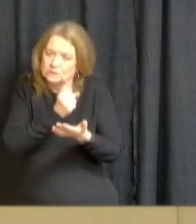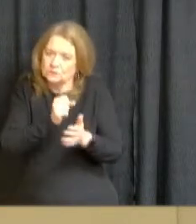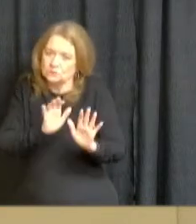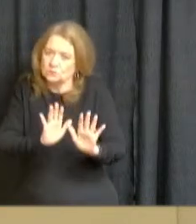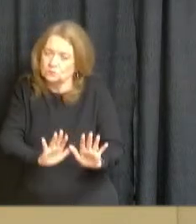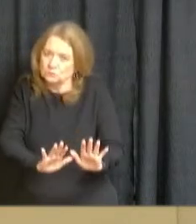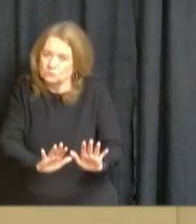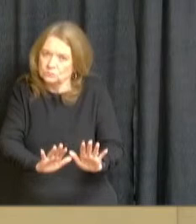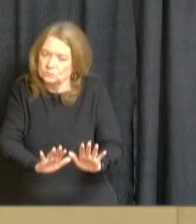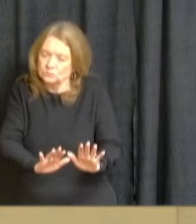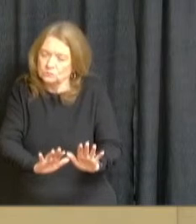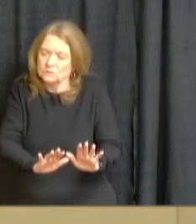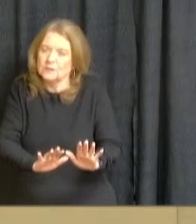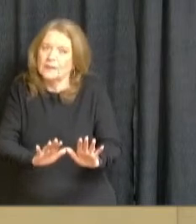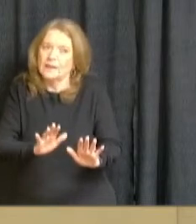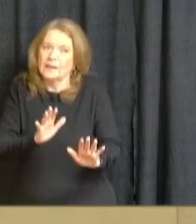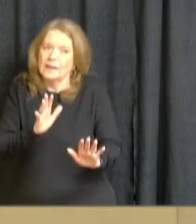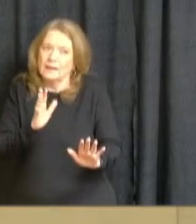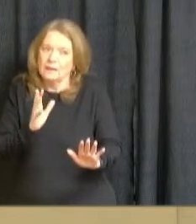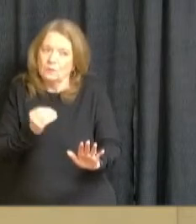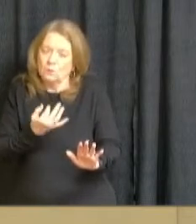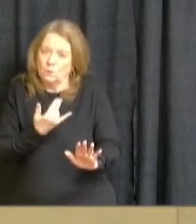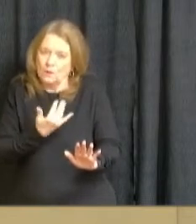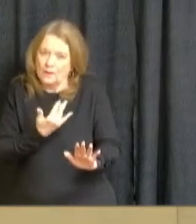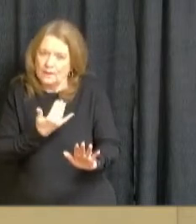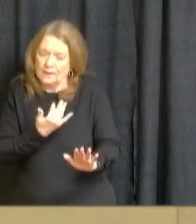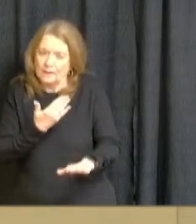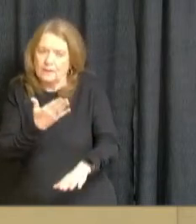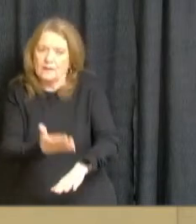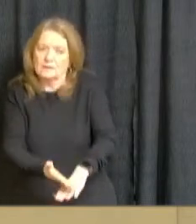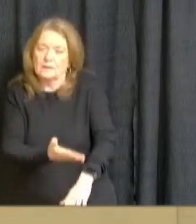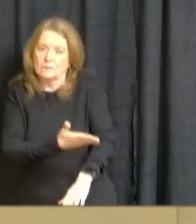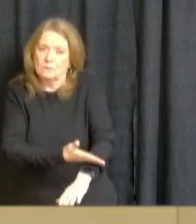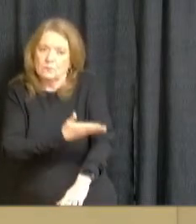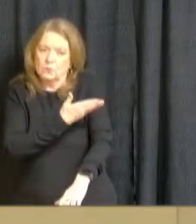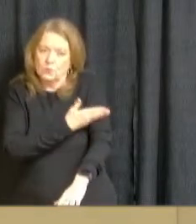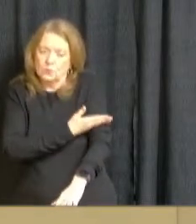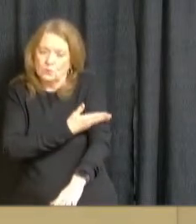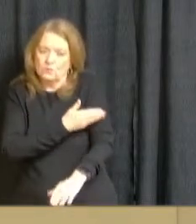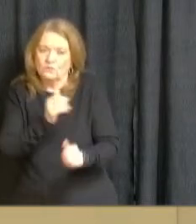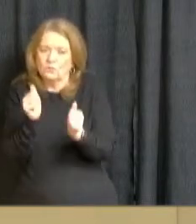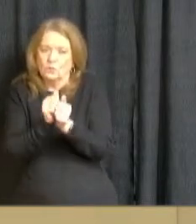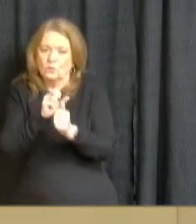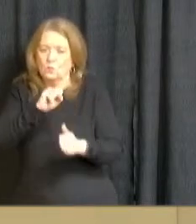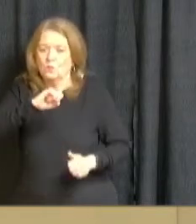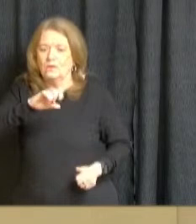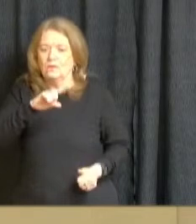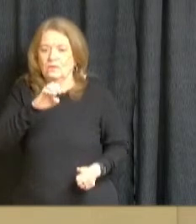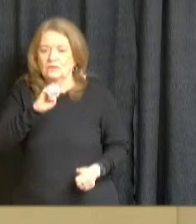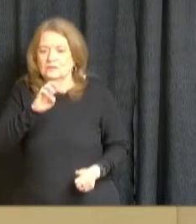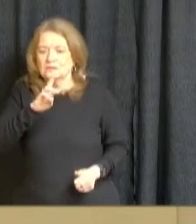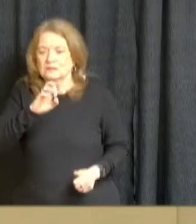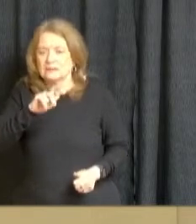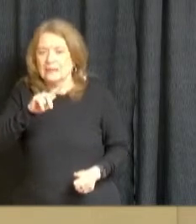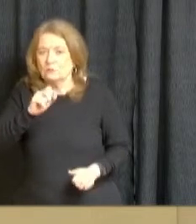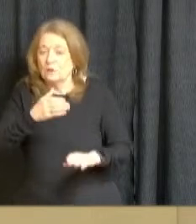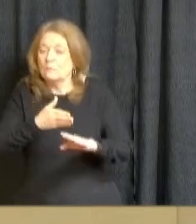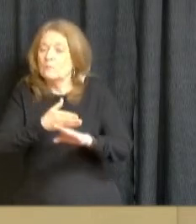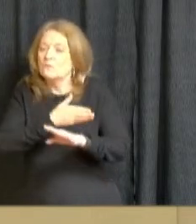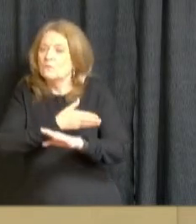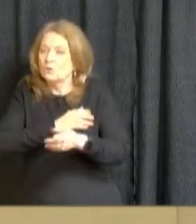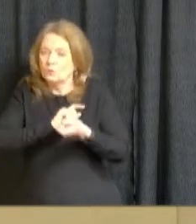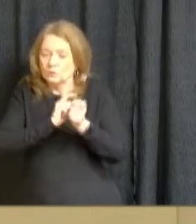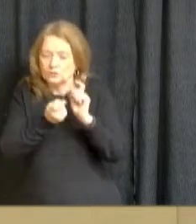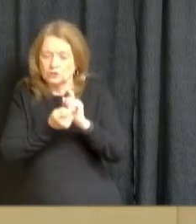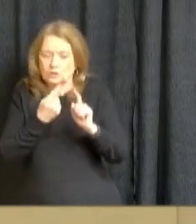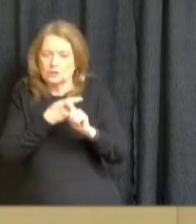brakes. Let's improve the walkability in the area before we increase this from